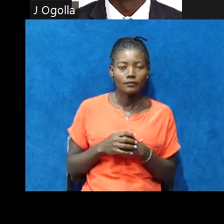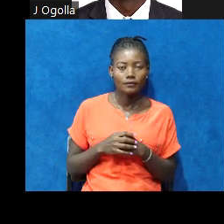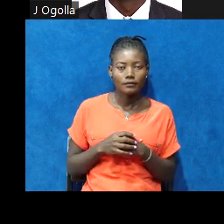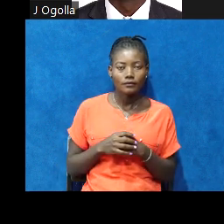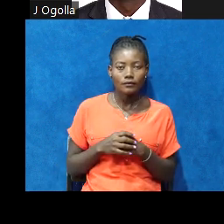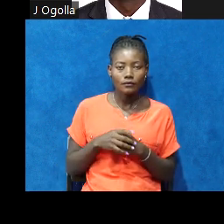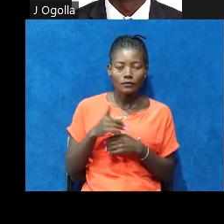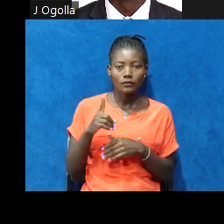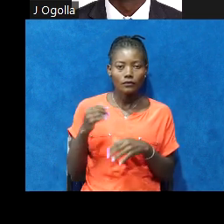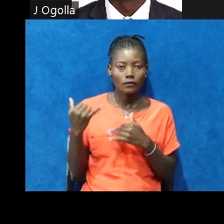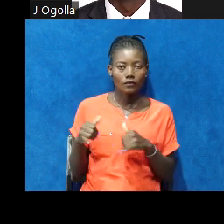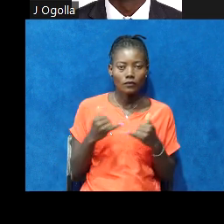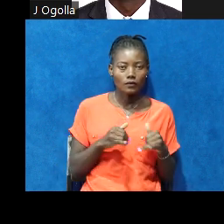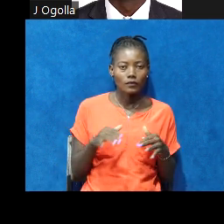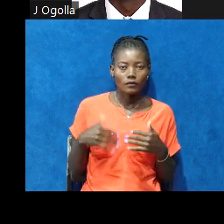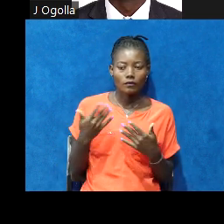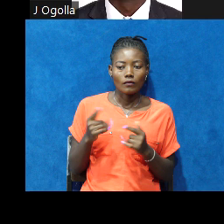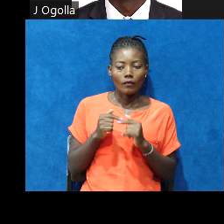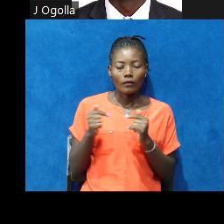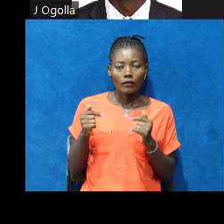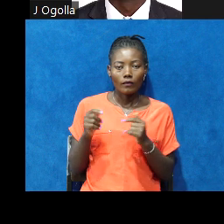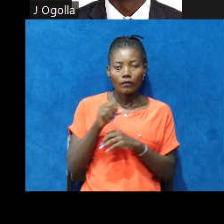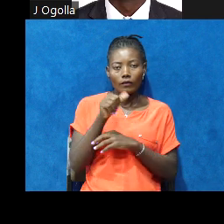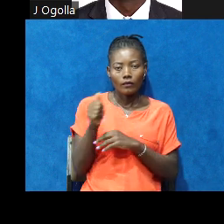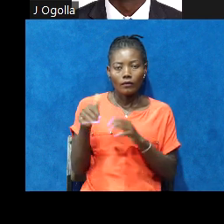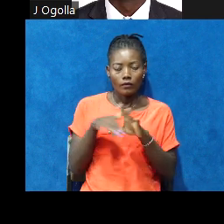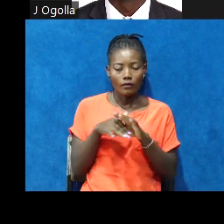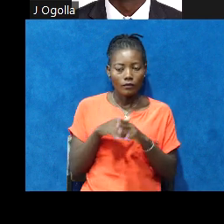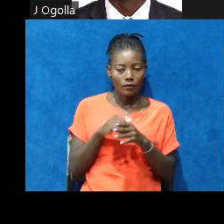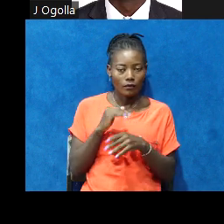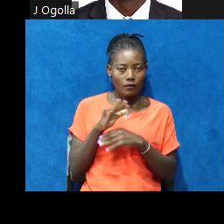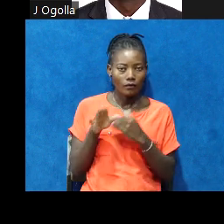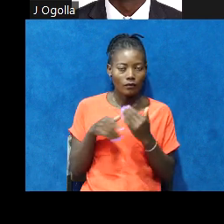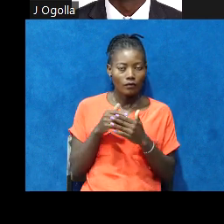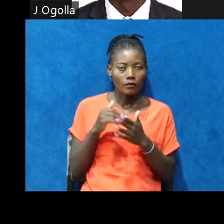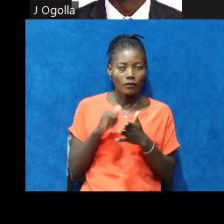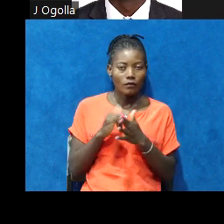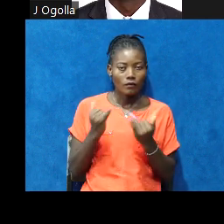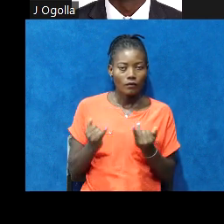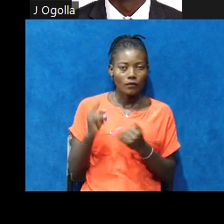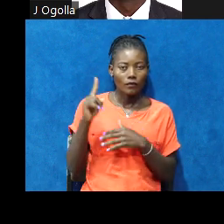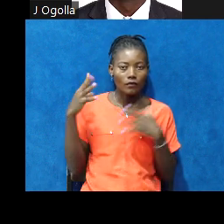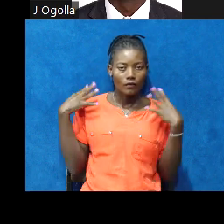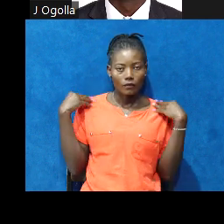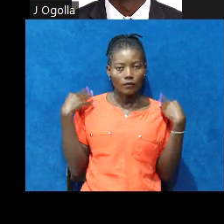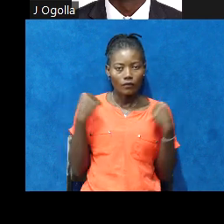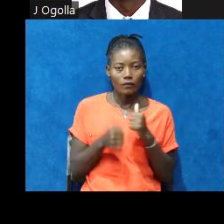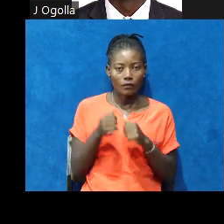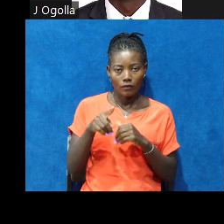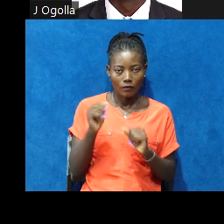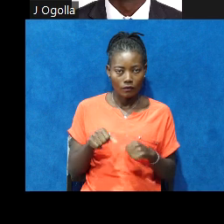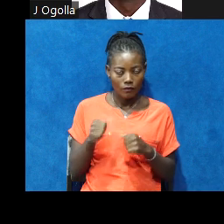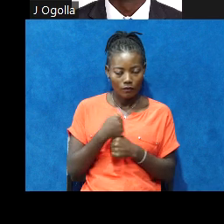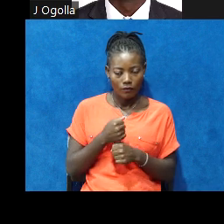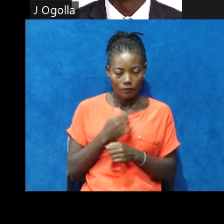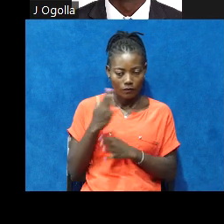How are you reacting to the opponent? All that, now just taking it step by step like that. That's now one exercise that you can